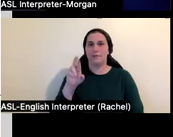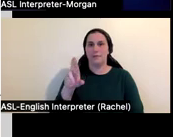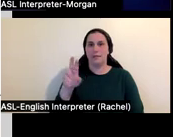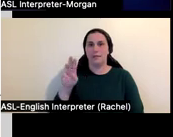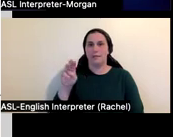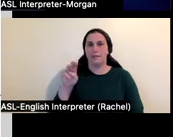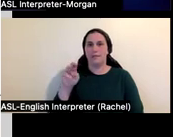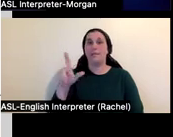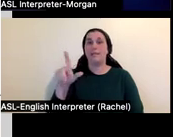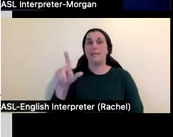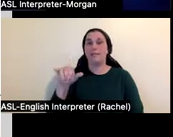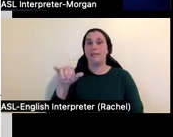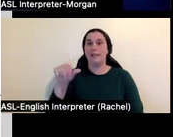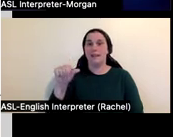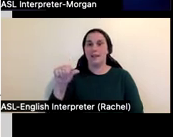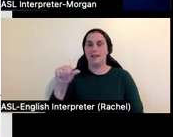Lila.